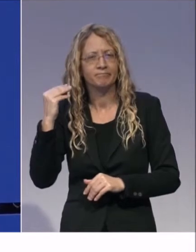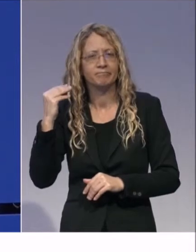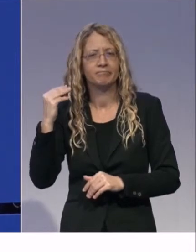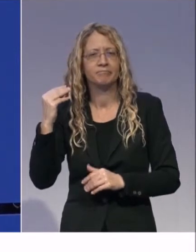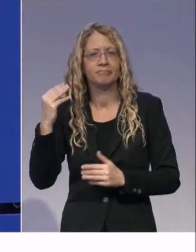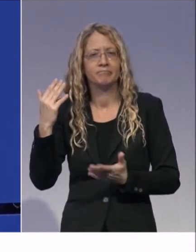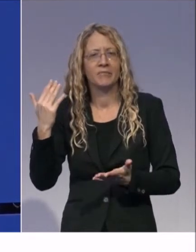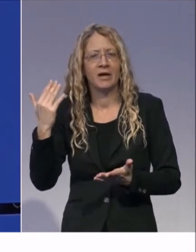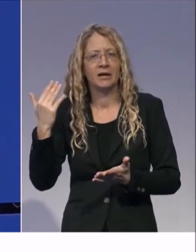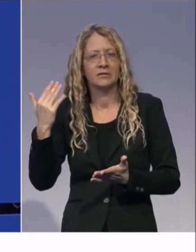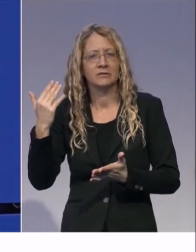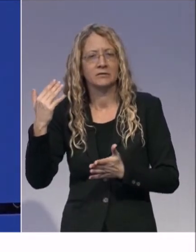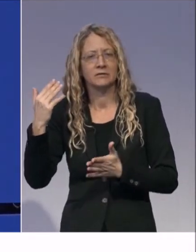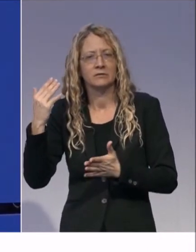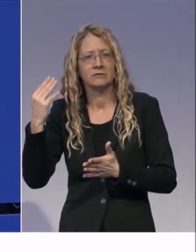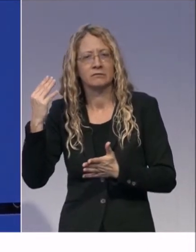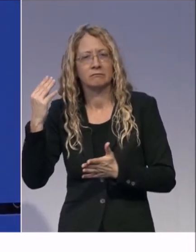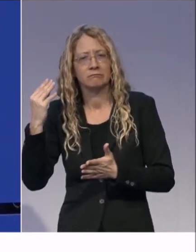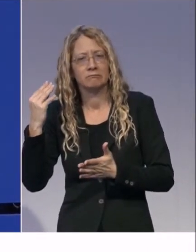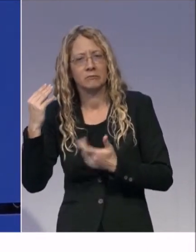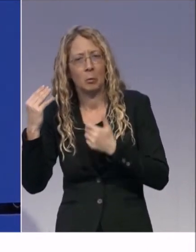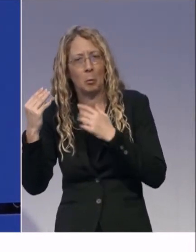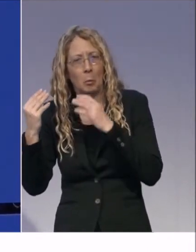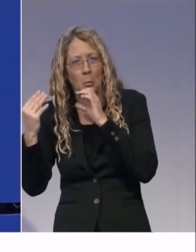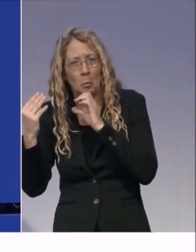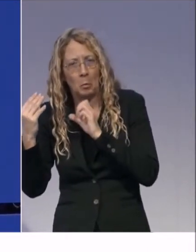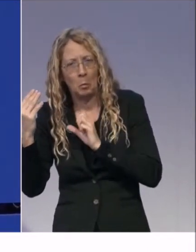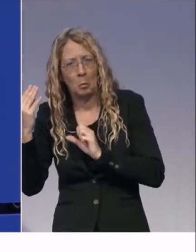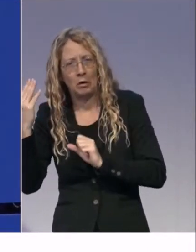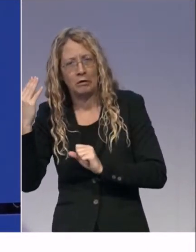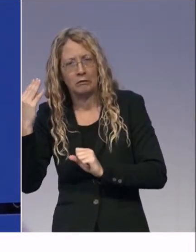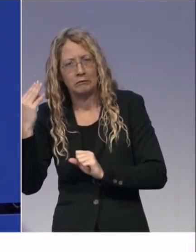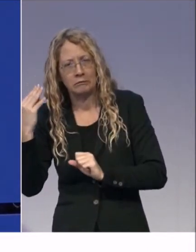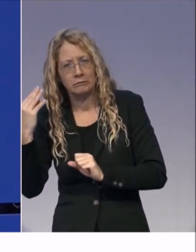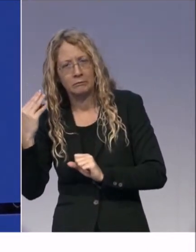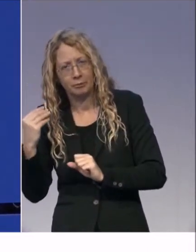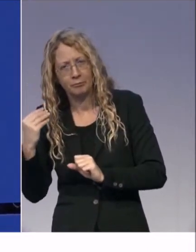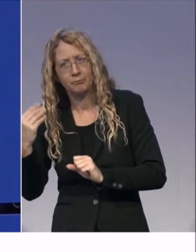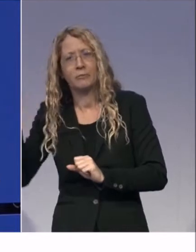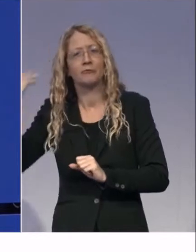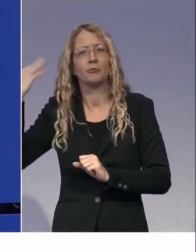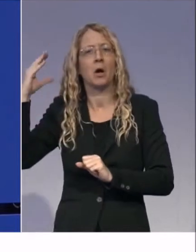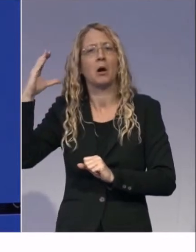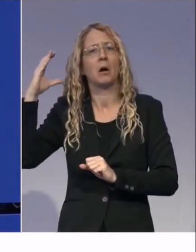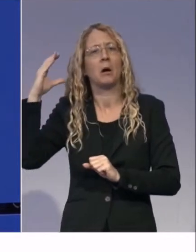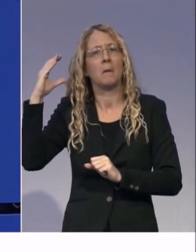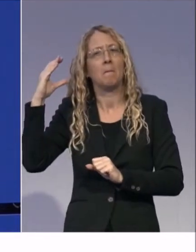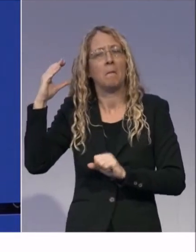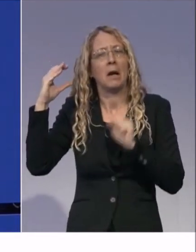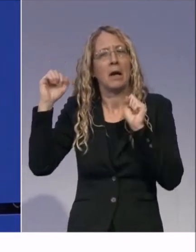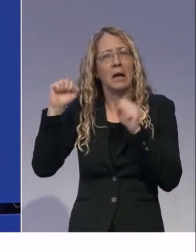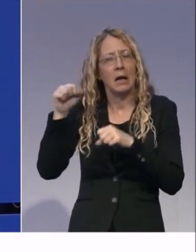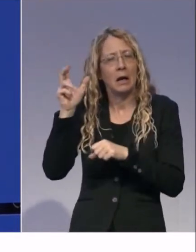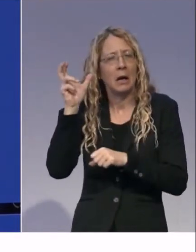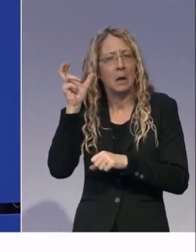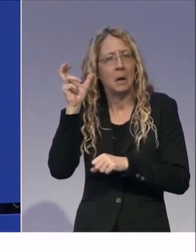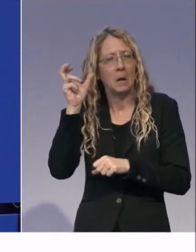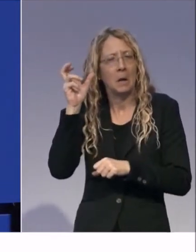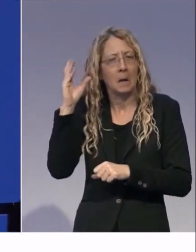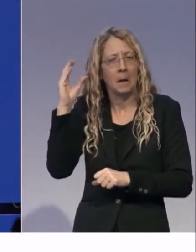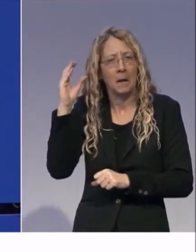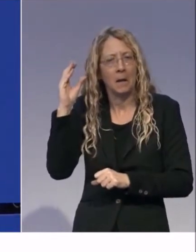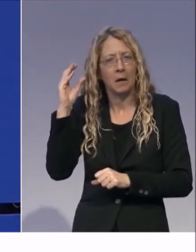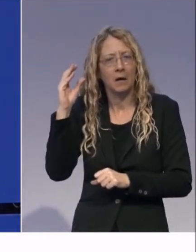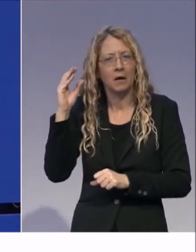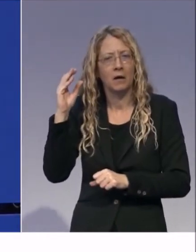now. But I think I wasn't a good self-advocate. If I listen to both of you, so much of what